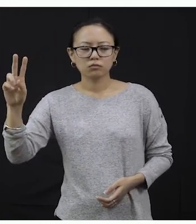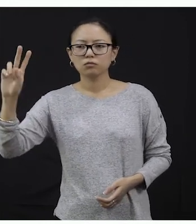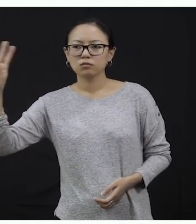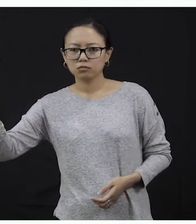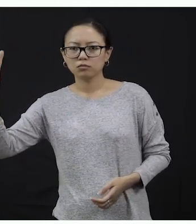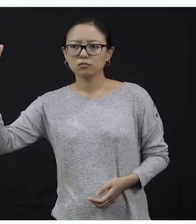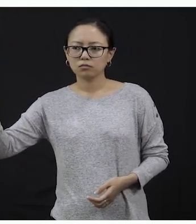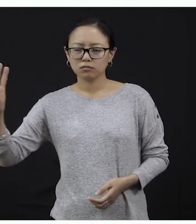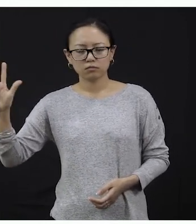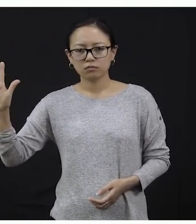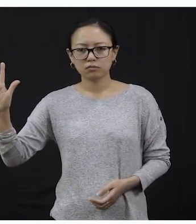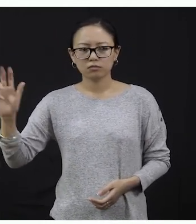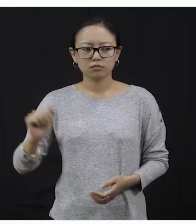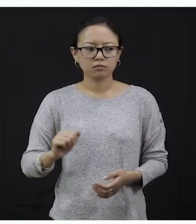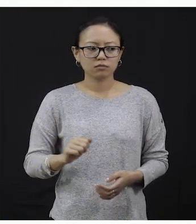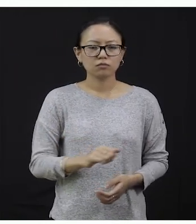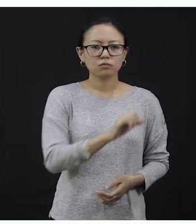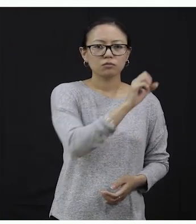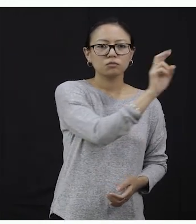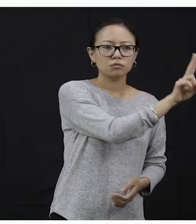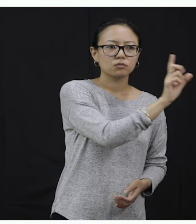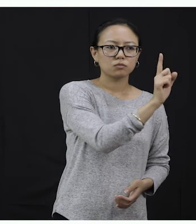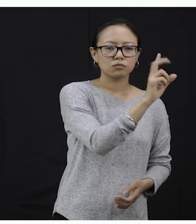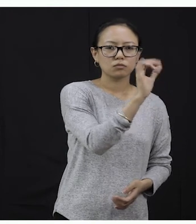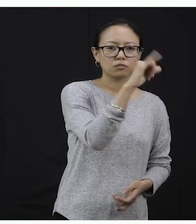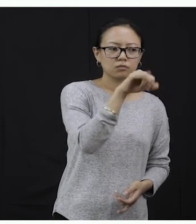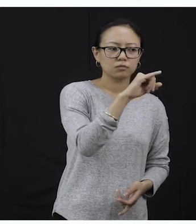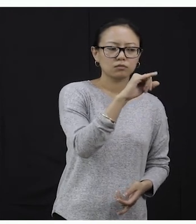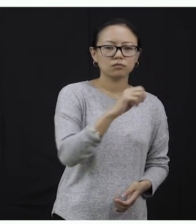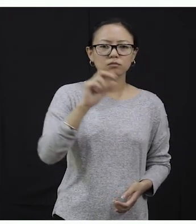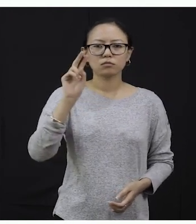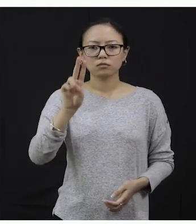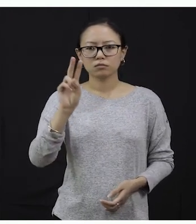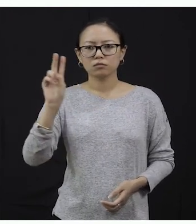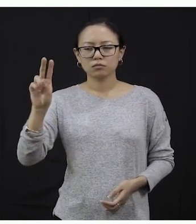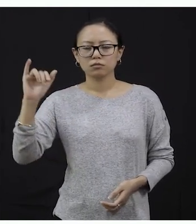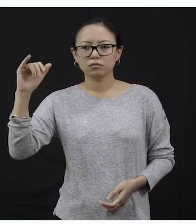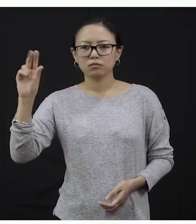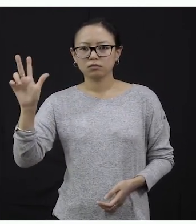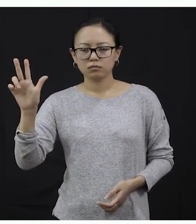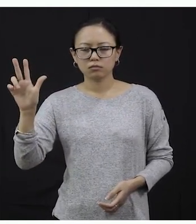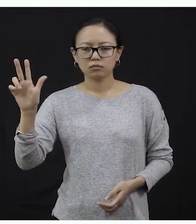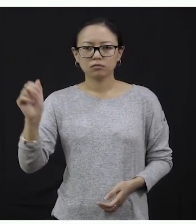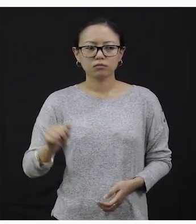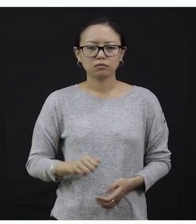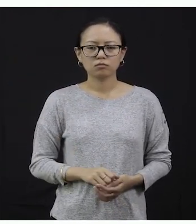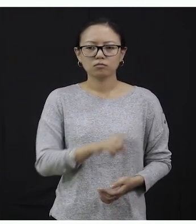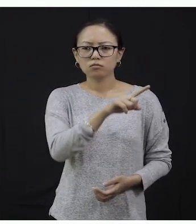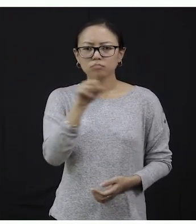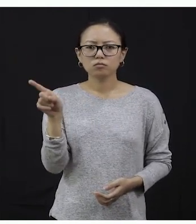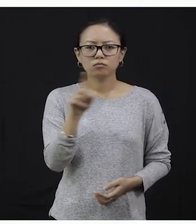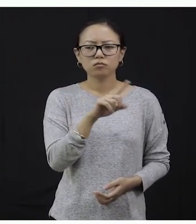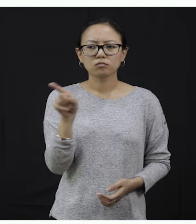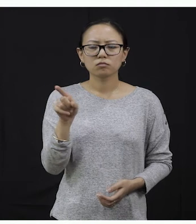has 3-digit number. Both sides has a 3-digit number. So if you compare the hundreds, again, both the sides have the